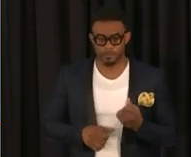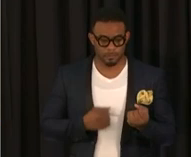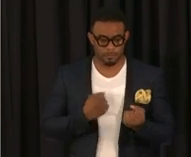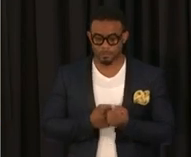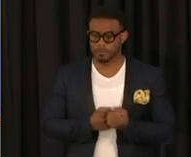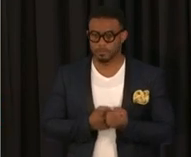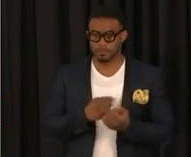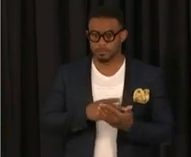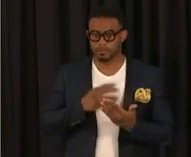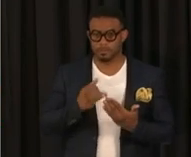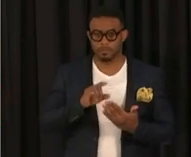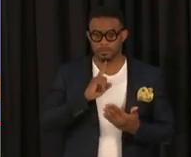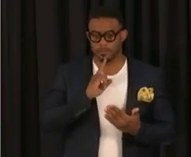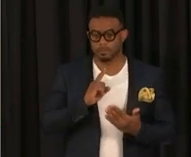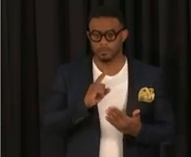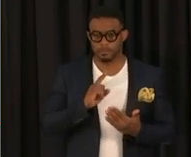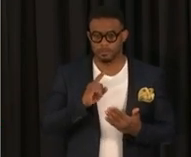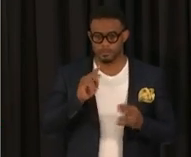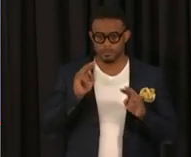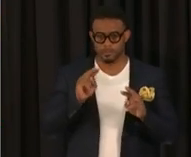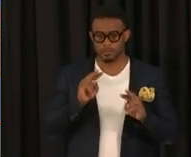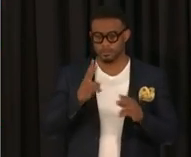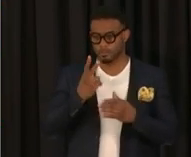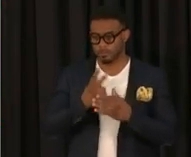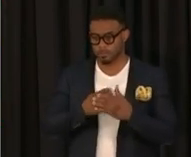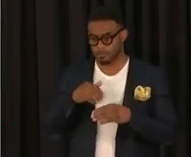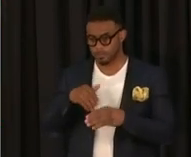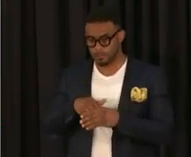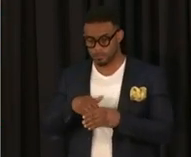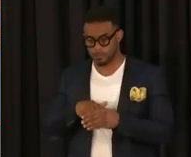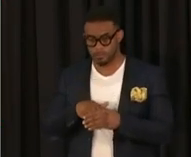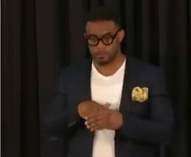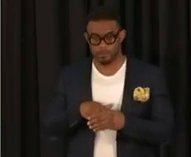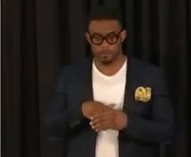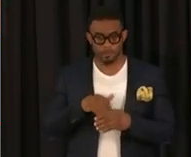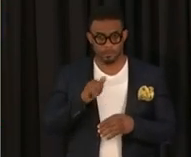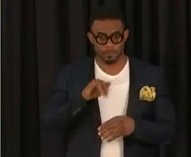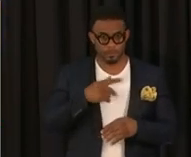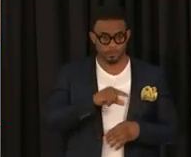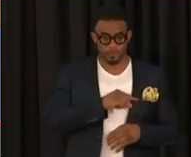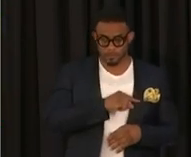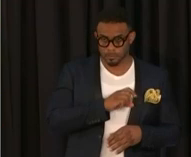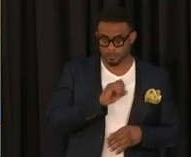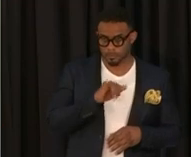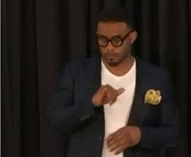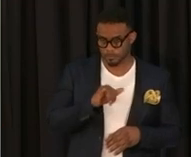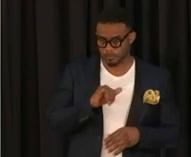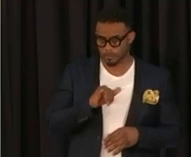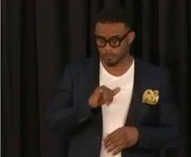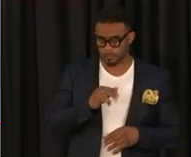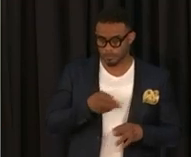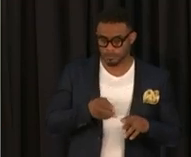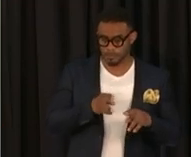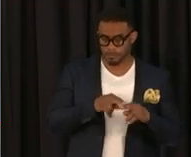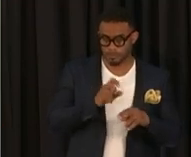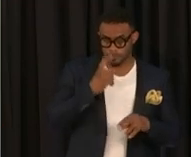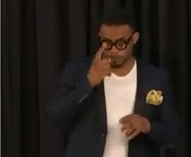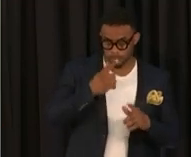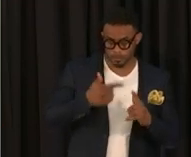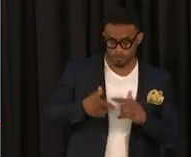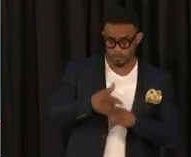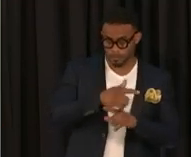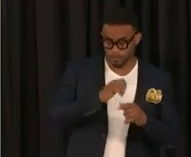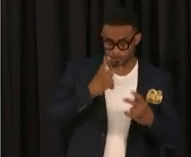to support projects that are looking at both internal air quality, so the increased need